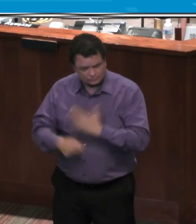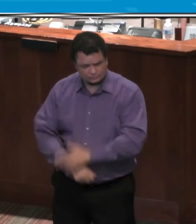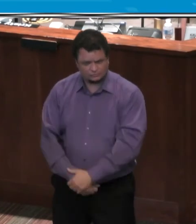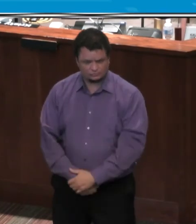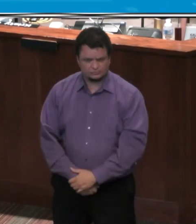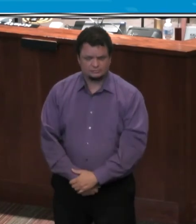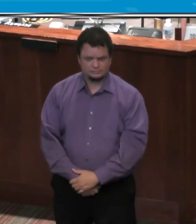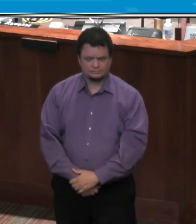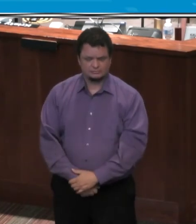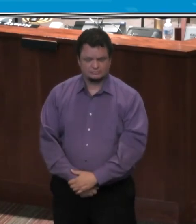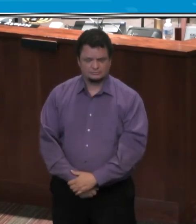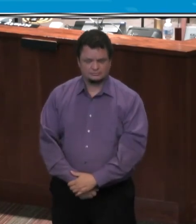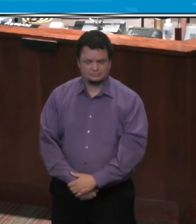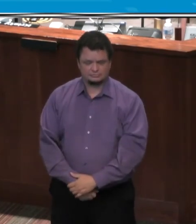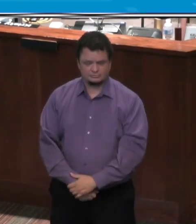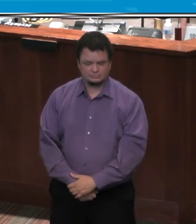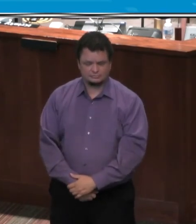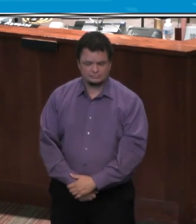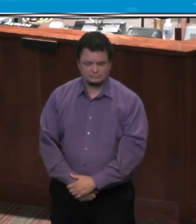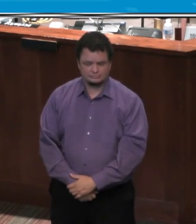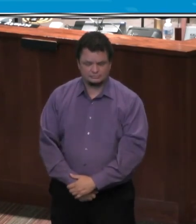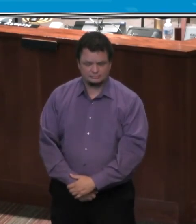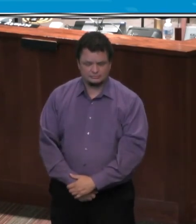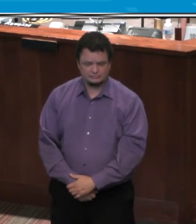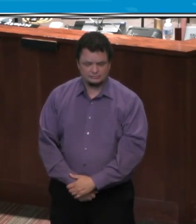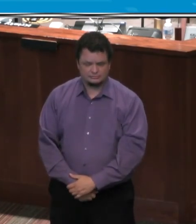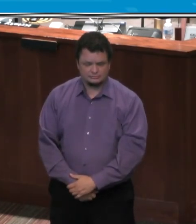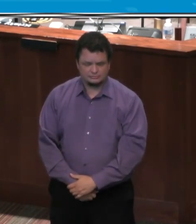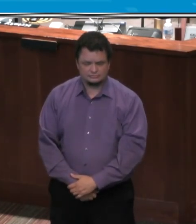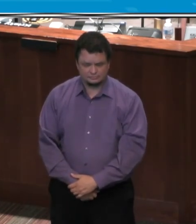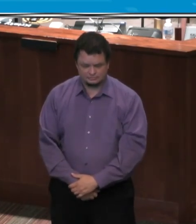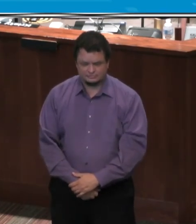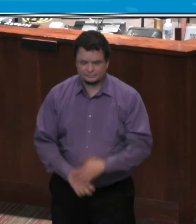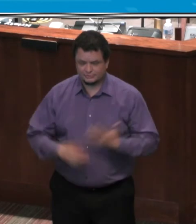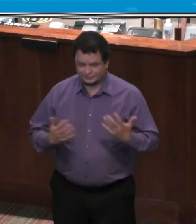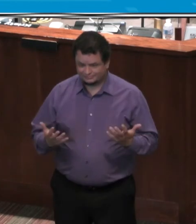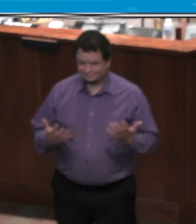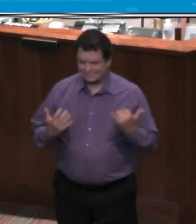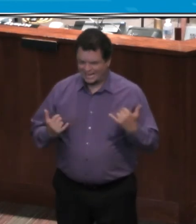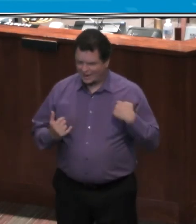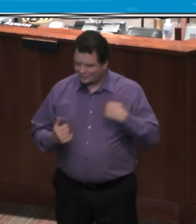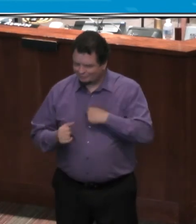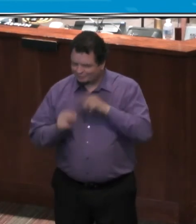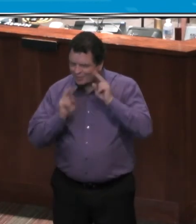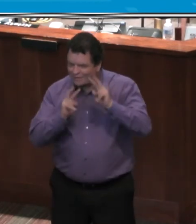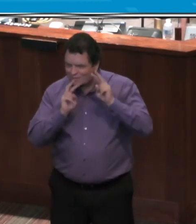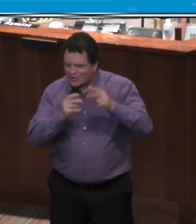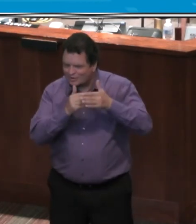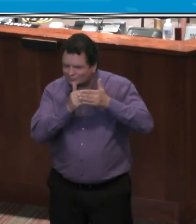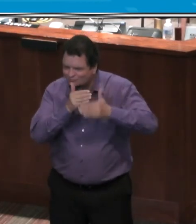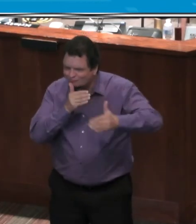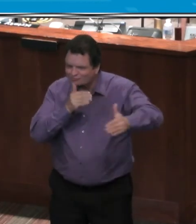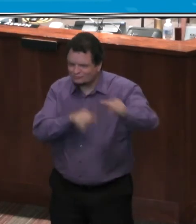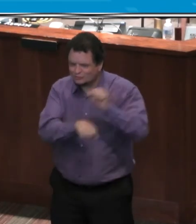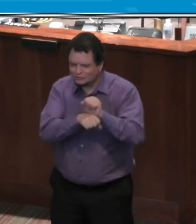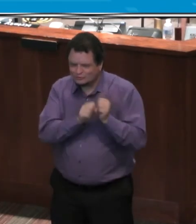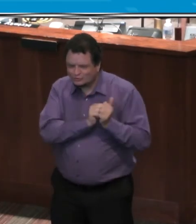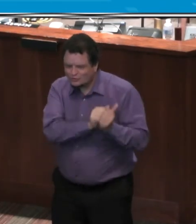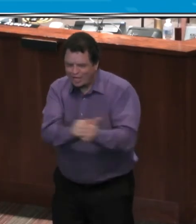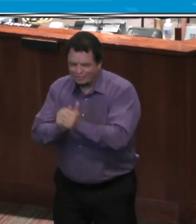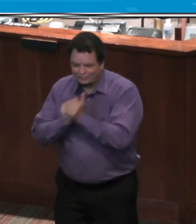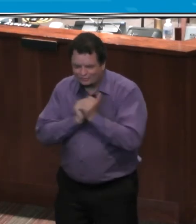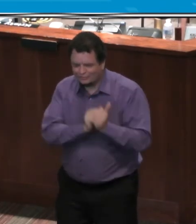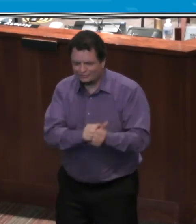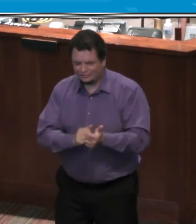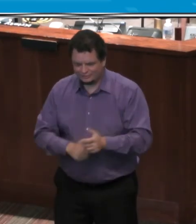And we look to forward to continuing our work together. Yes, thank you very much. I appreciate you being with us today